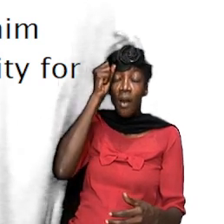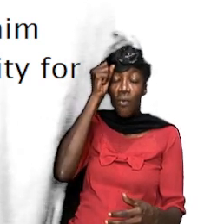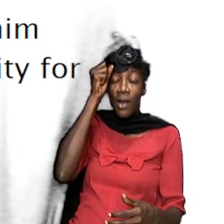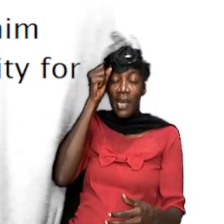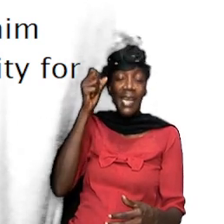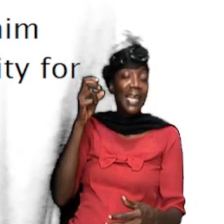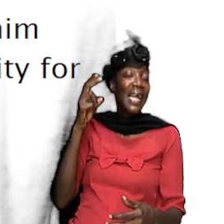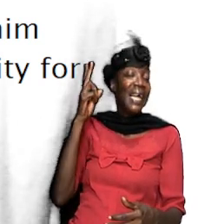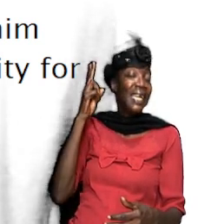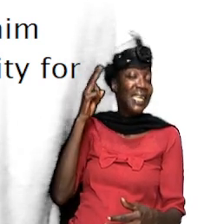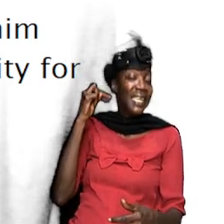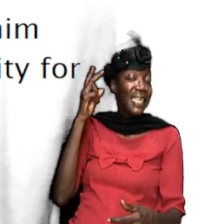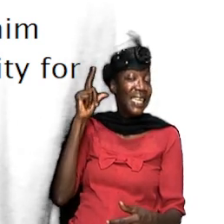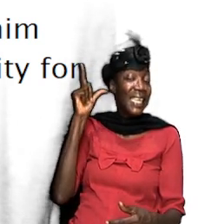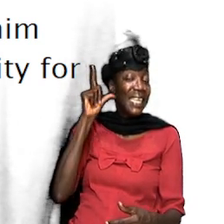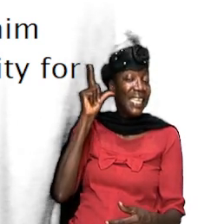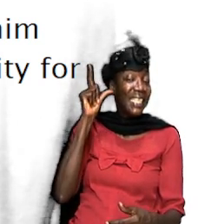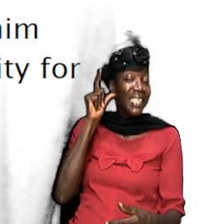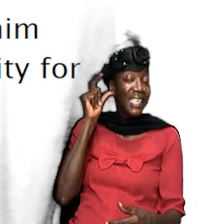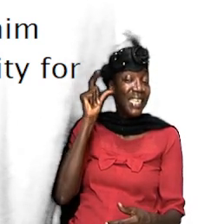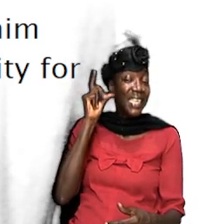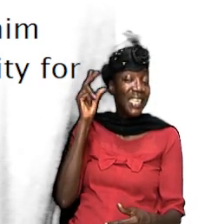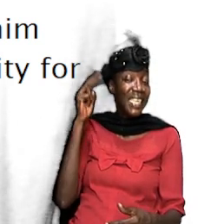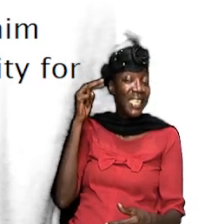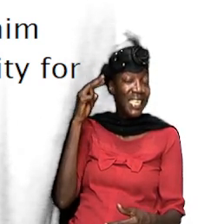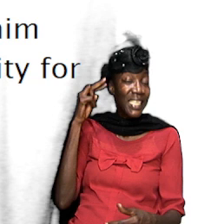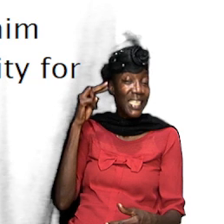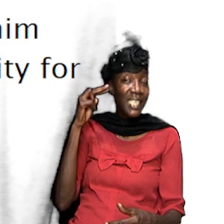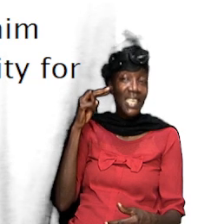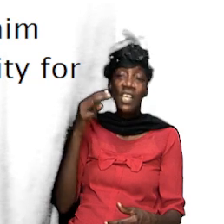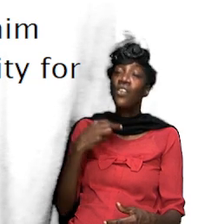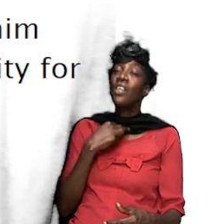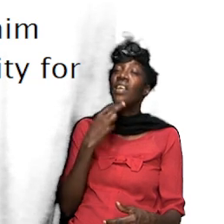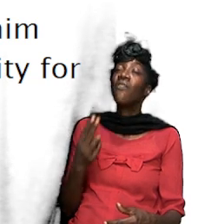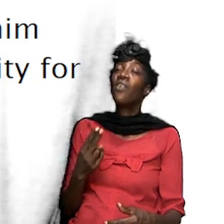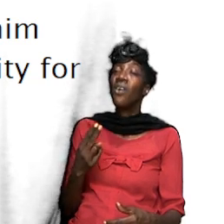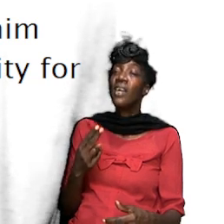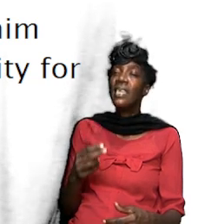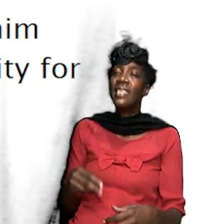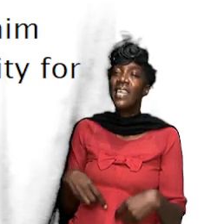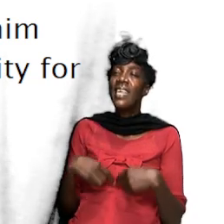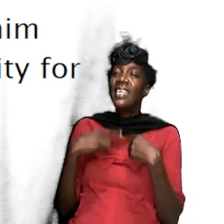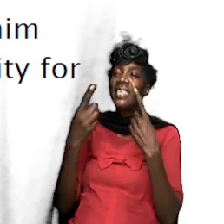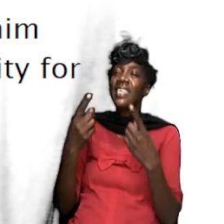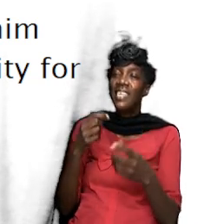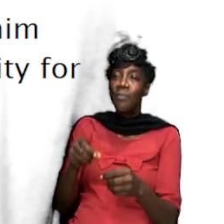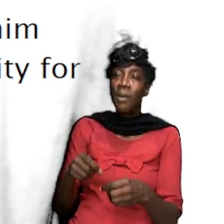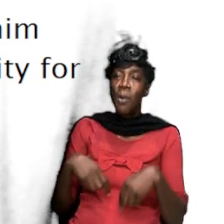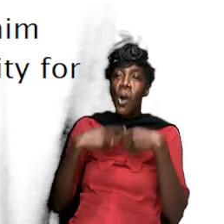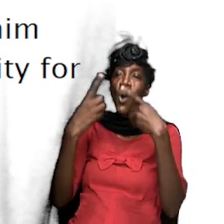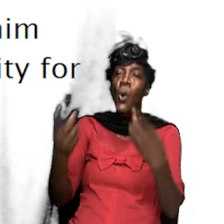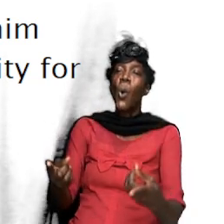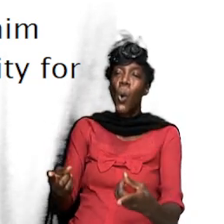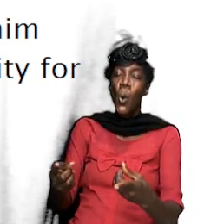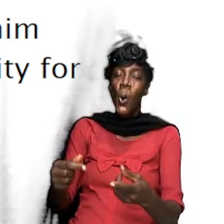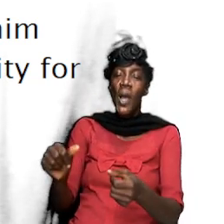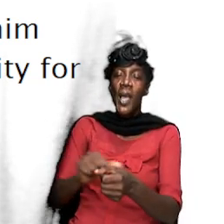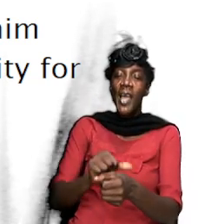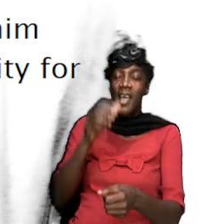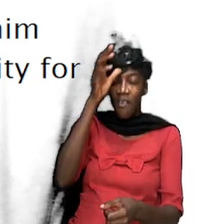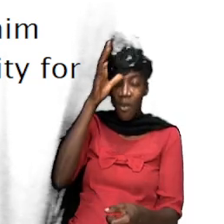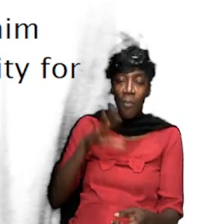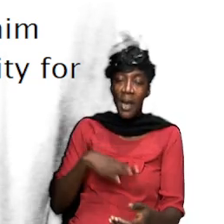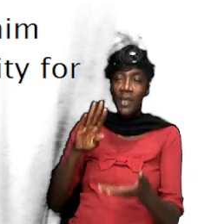them a king. And Samuel said unto the people of Israel, go ye every man unto his